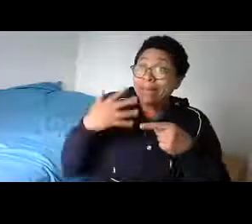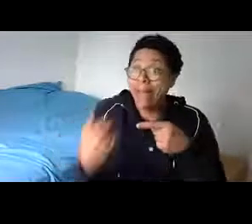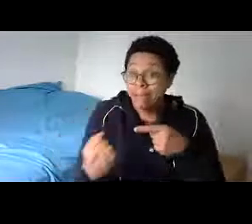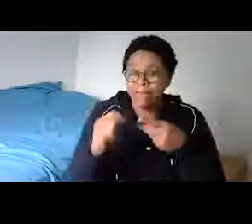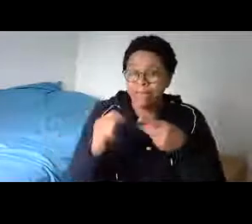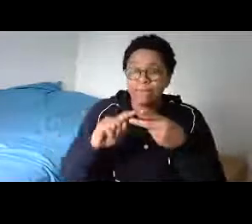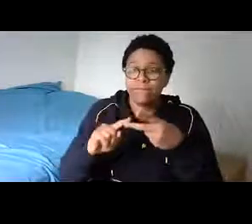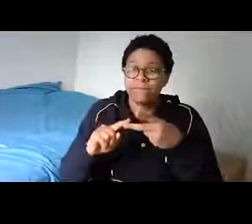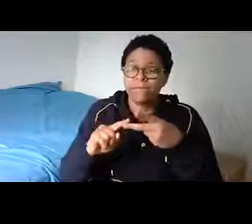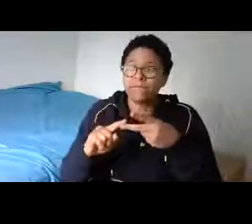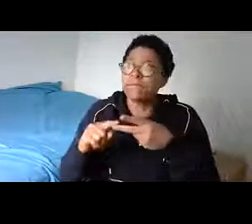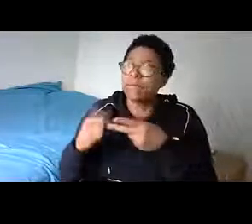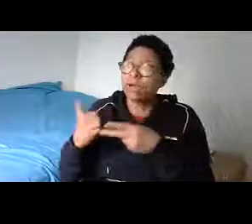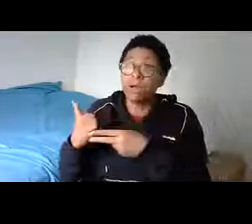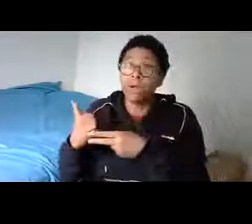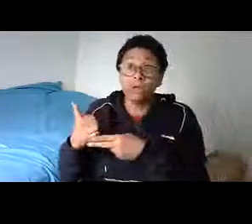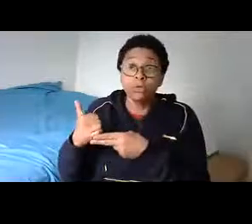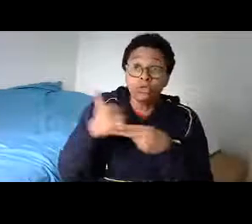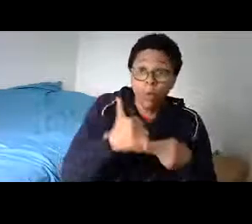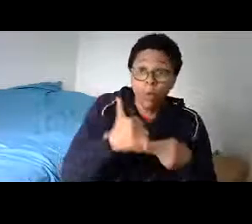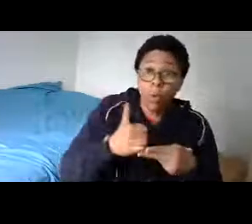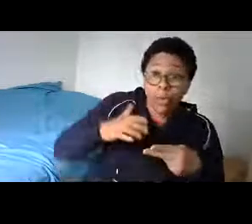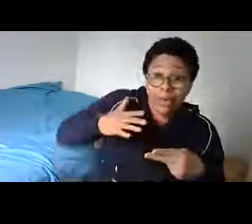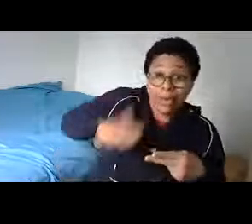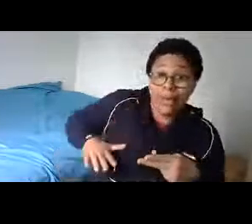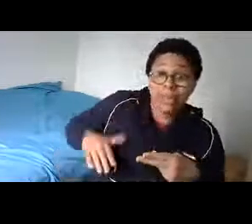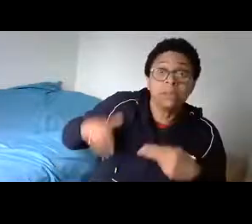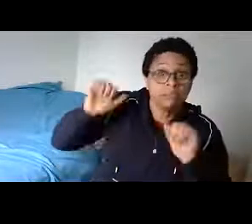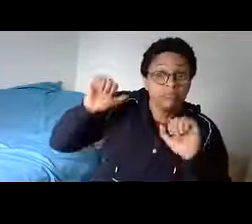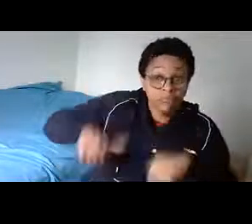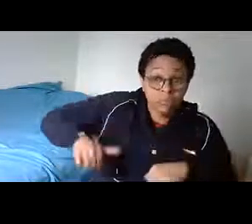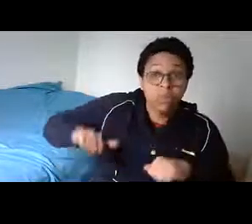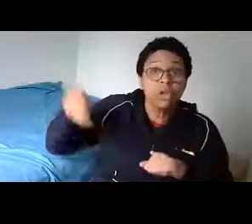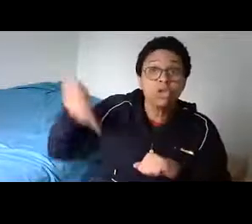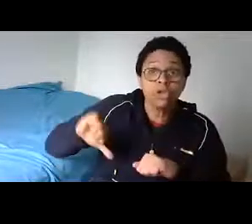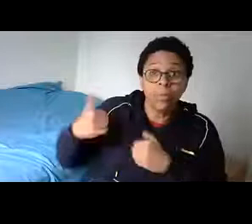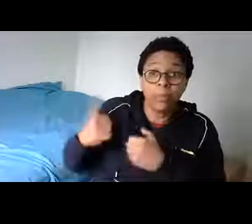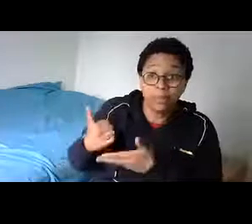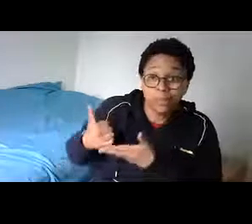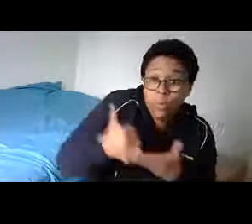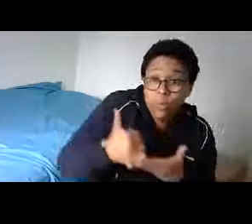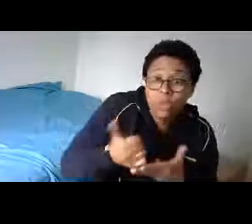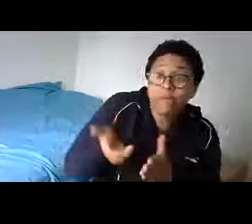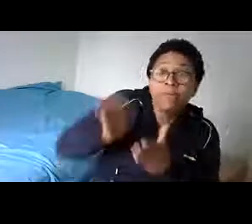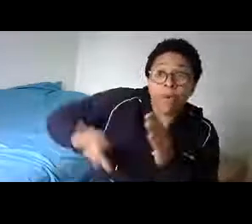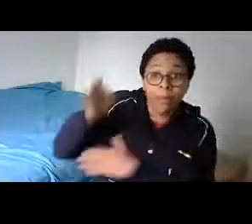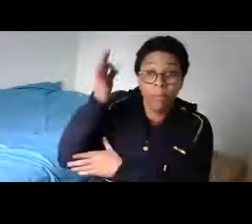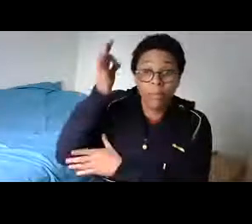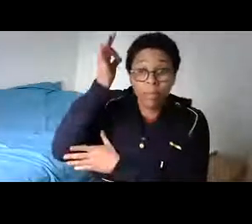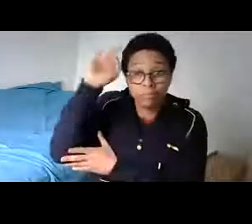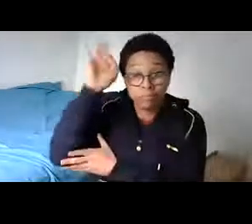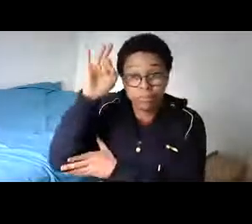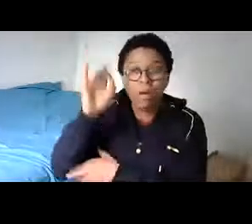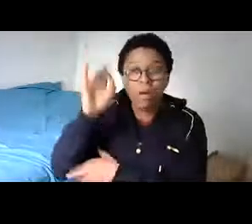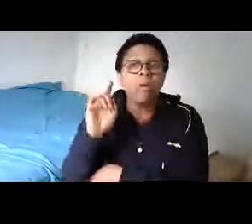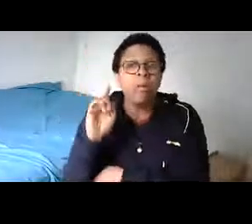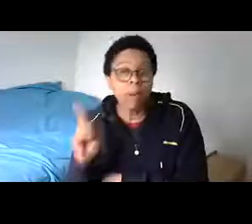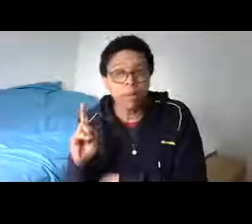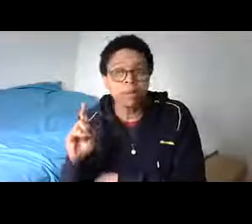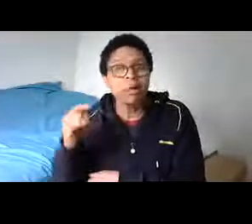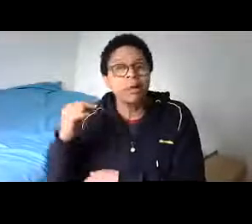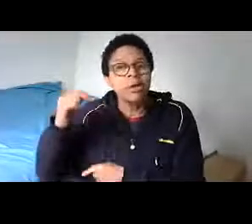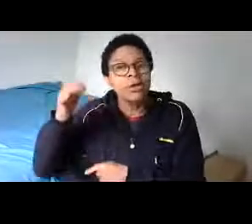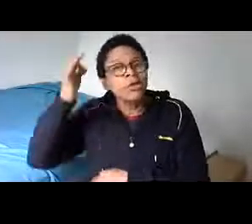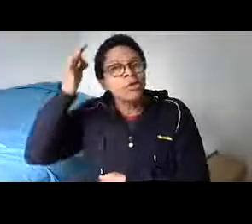be eligible for local authority to meet, so local authority will have duty to meet them, but they will be met